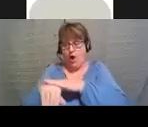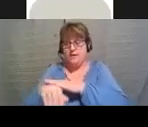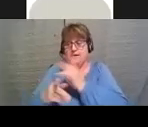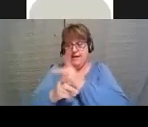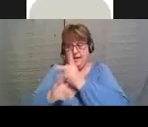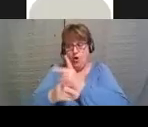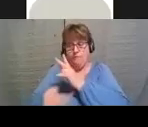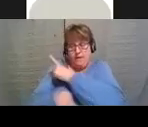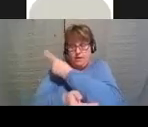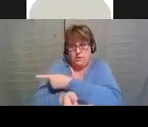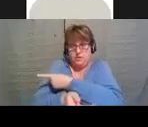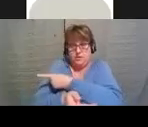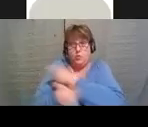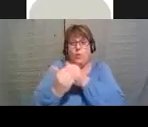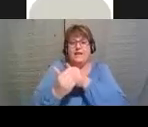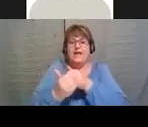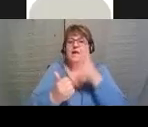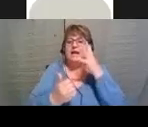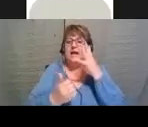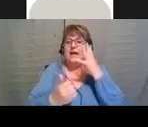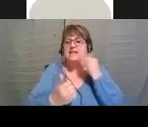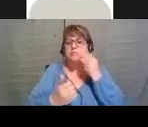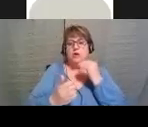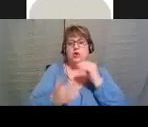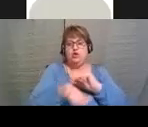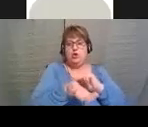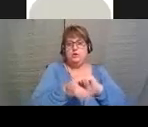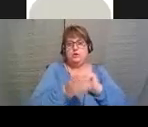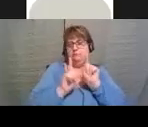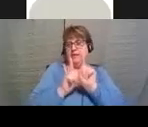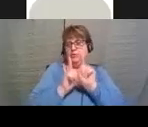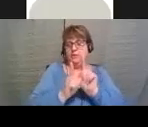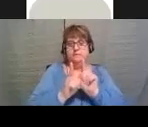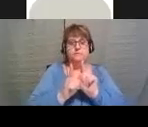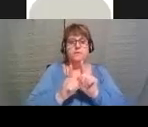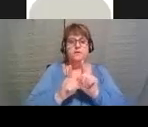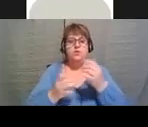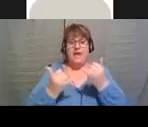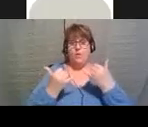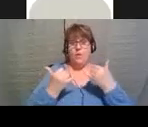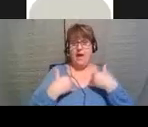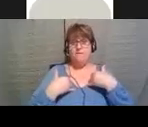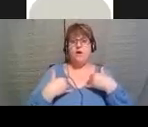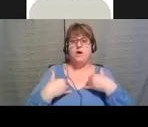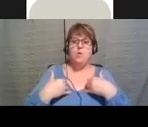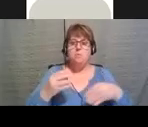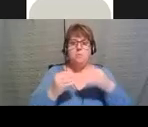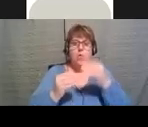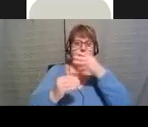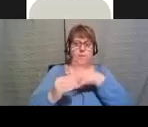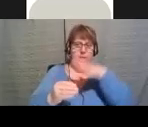nurse. And so in this way, what we're doing in Angola is to expand our manpower, woman power, so